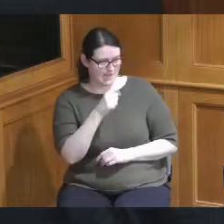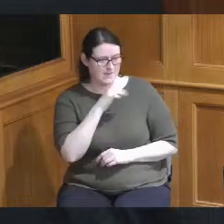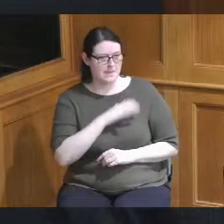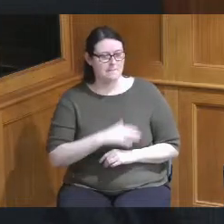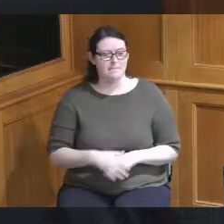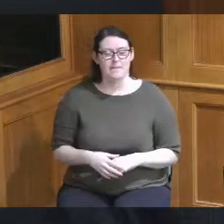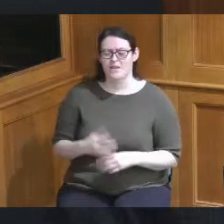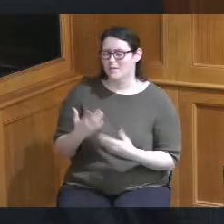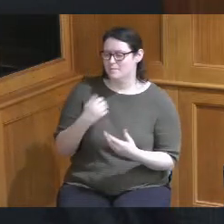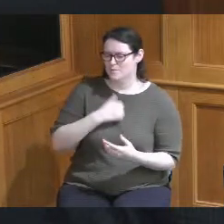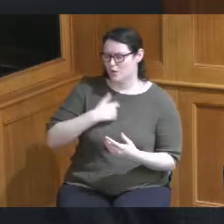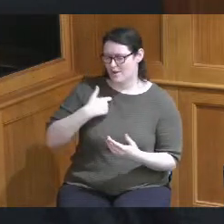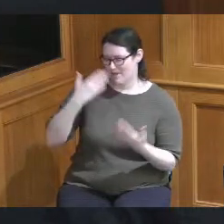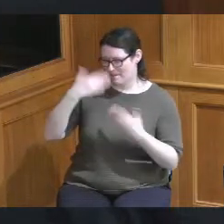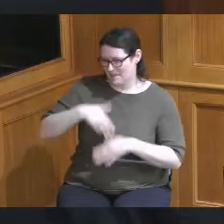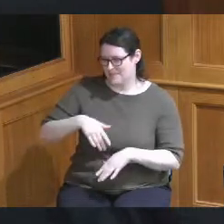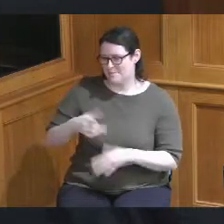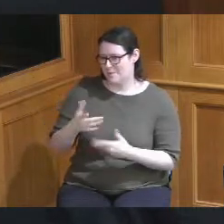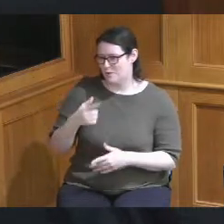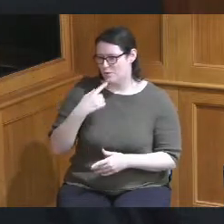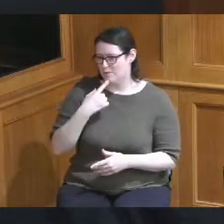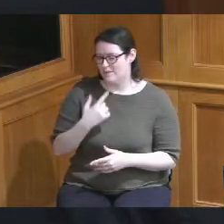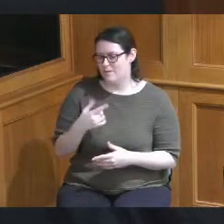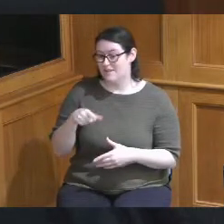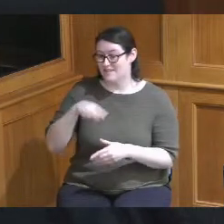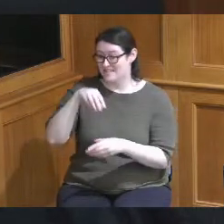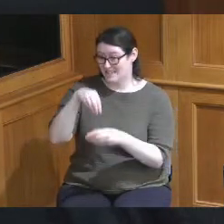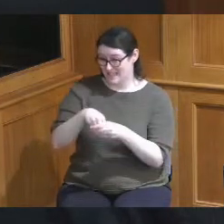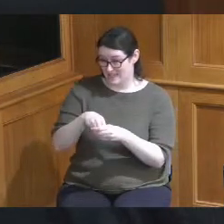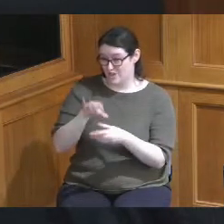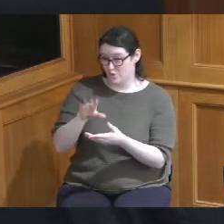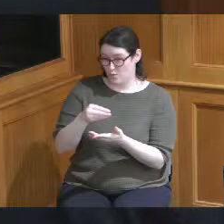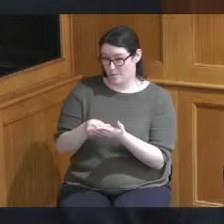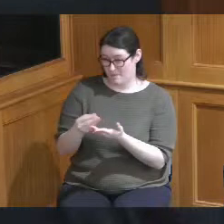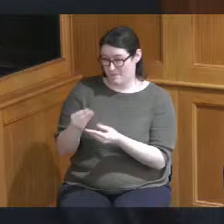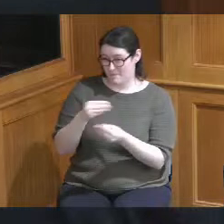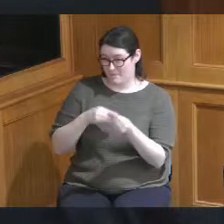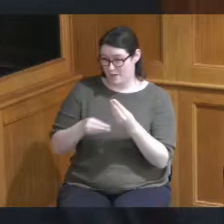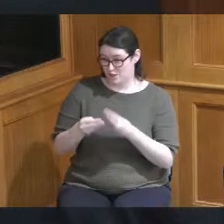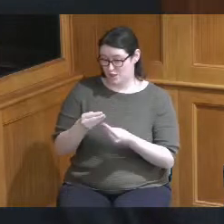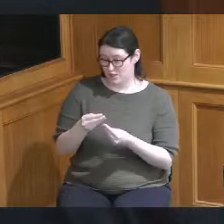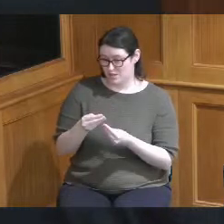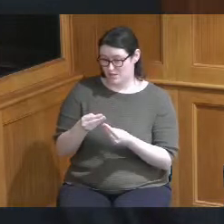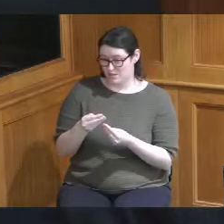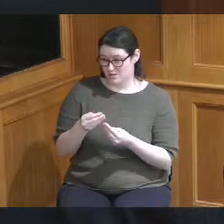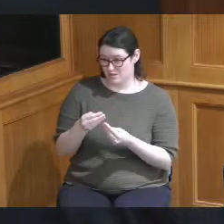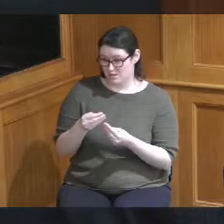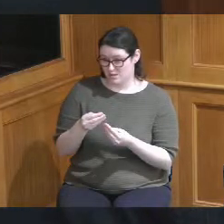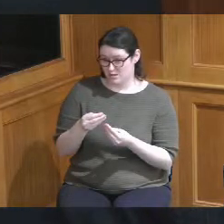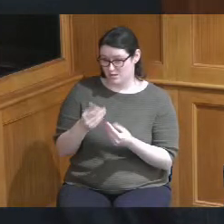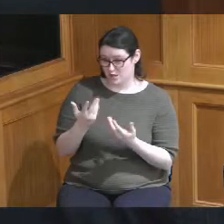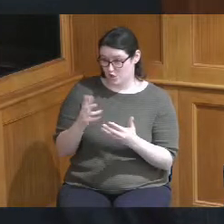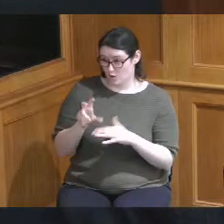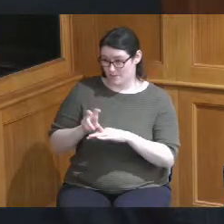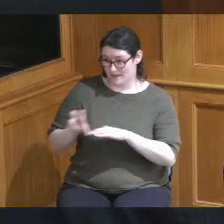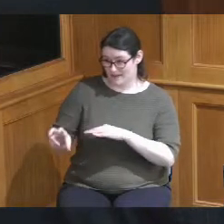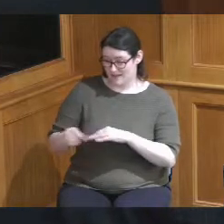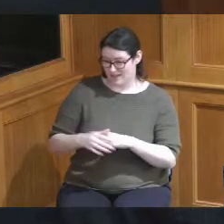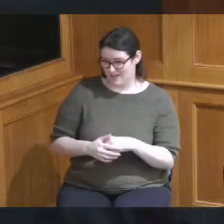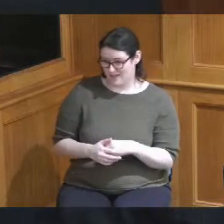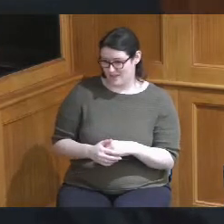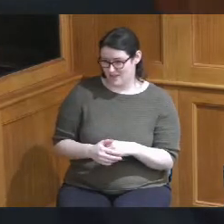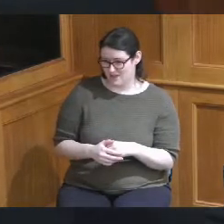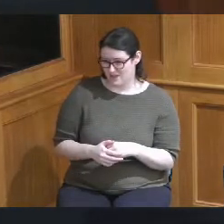I'm sorry if I missed it. So this is within the budget that has been currently allocated to the Sheriff's Office?